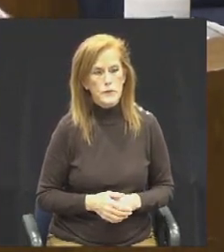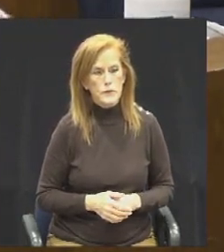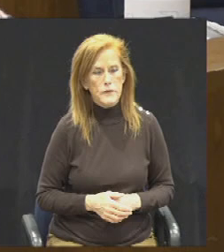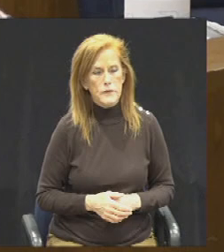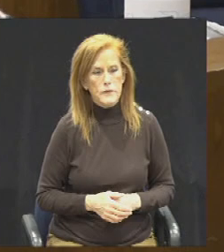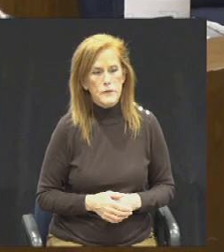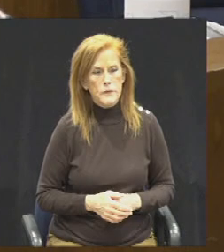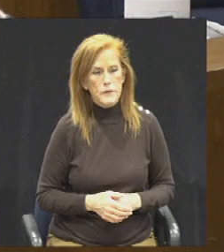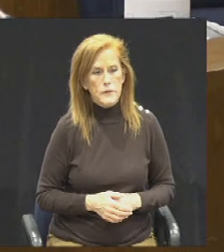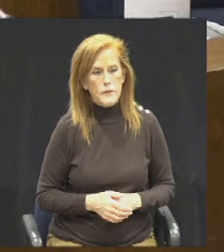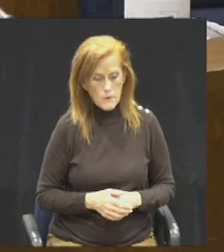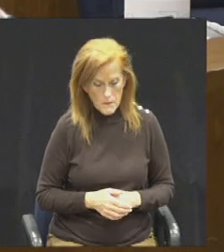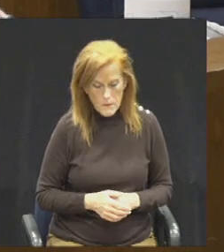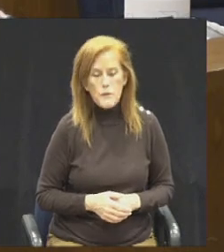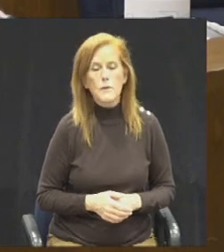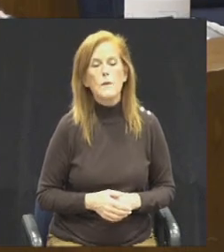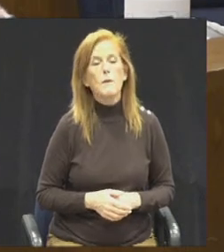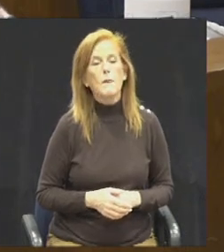I skipped the intro, so